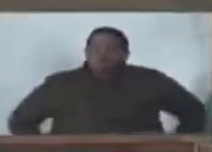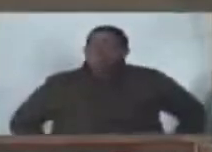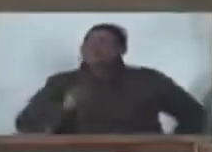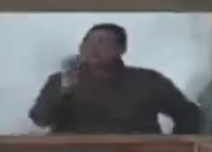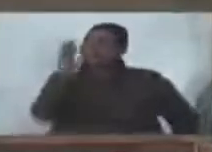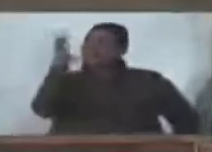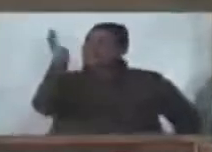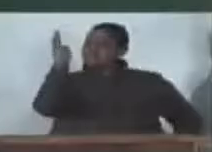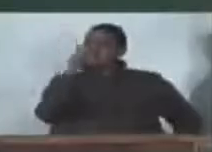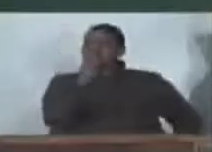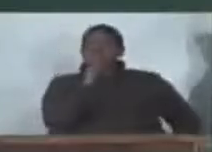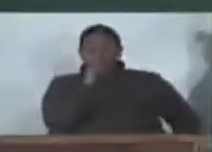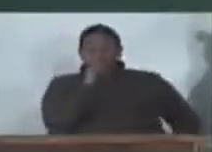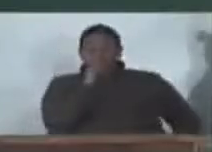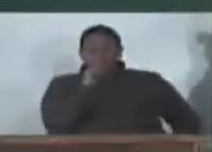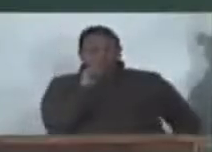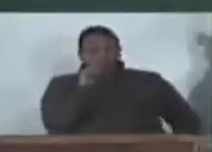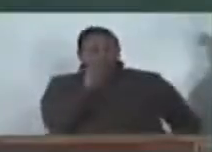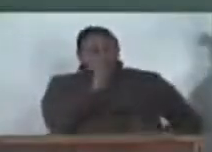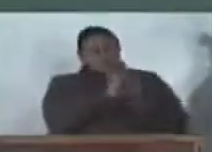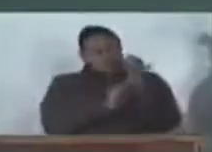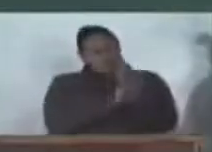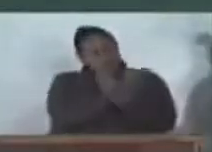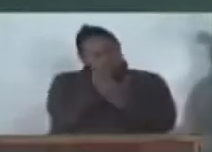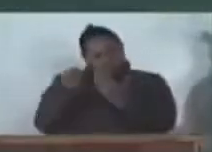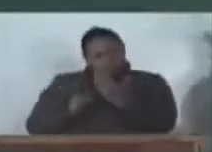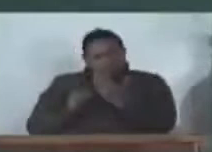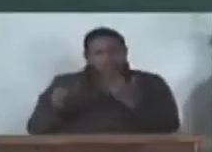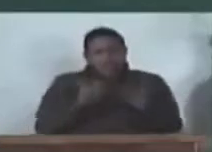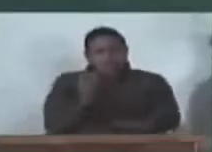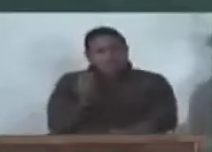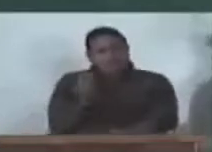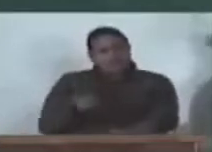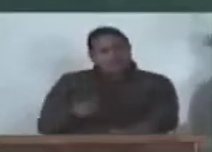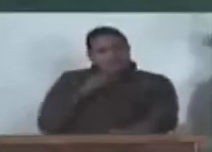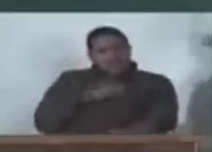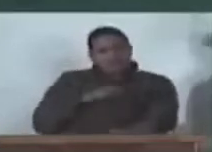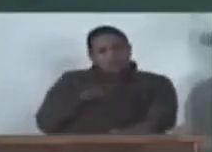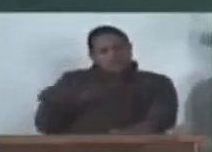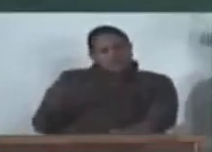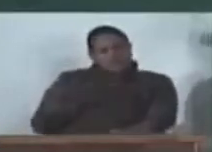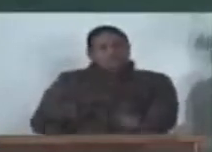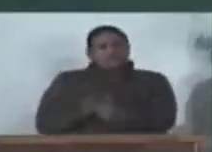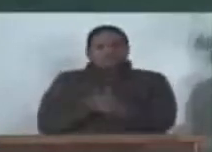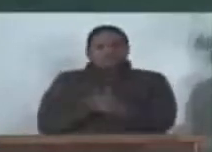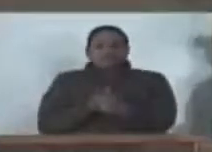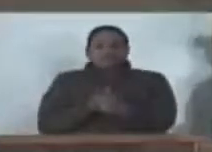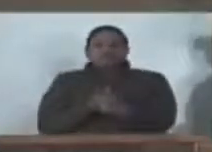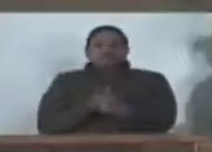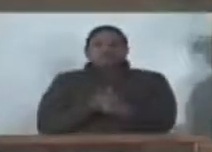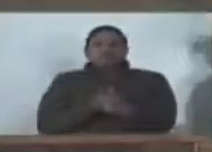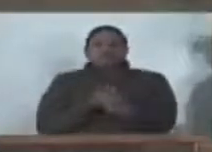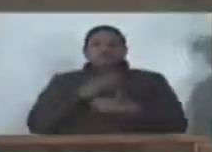Here. Mr. Speaker, let's look at some cases of violence against women and children. One, the